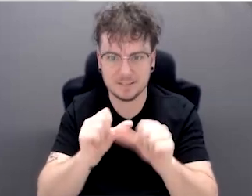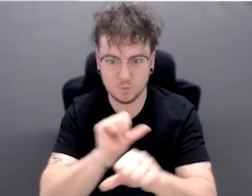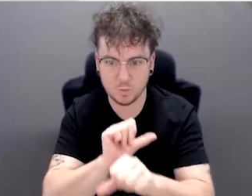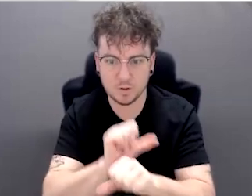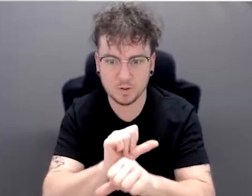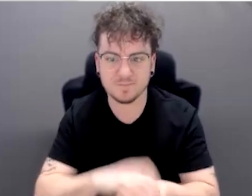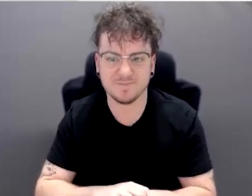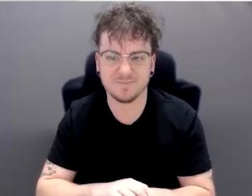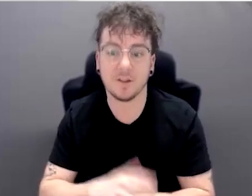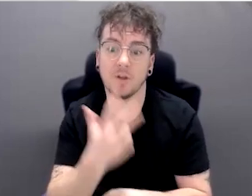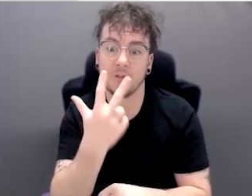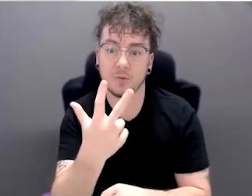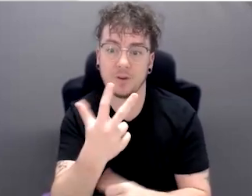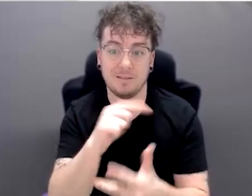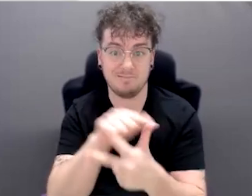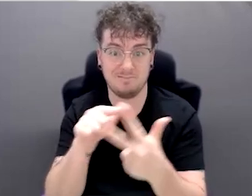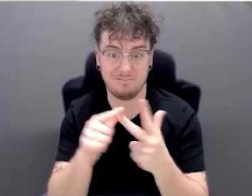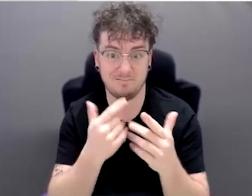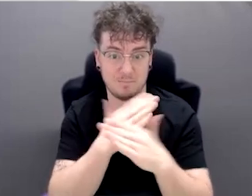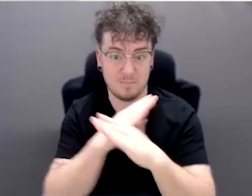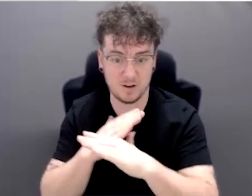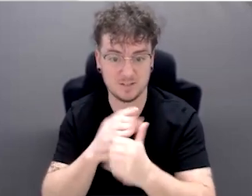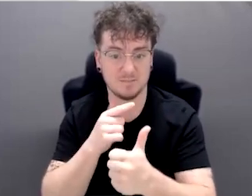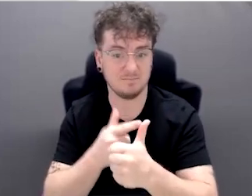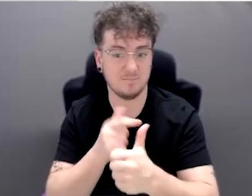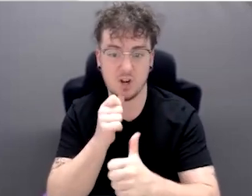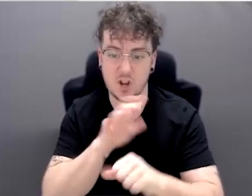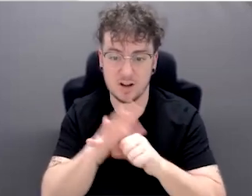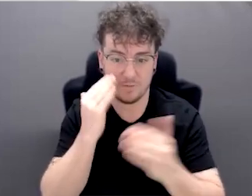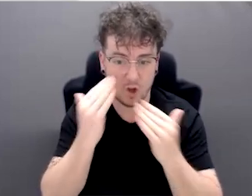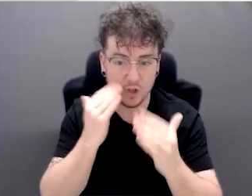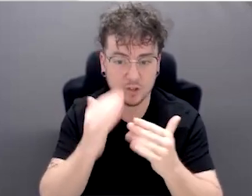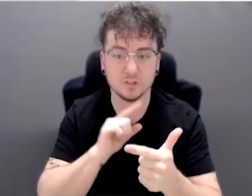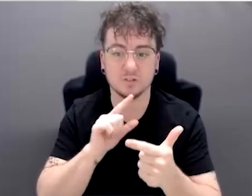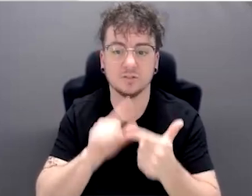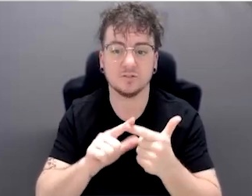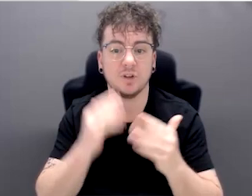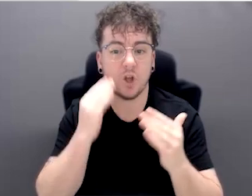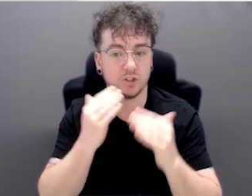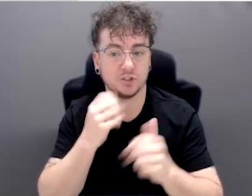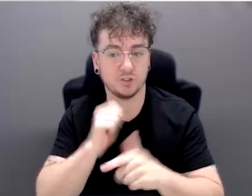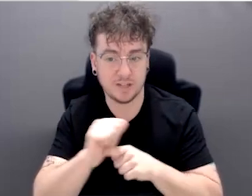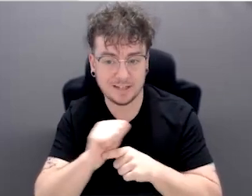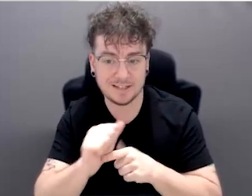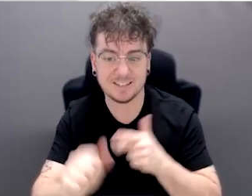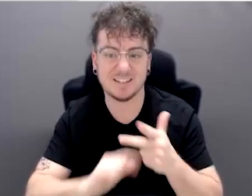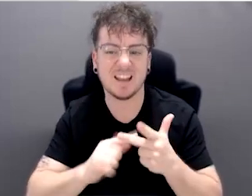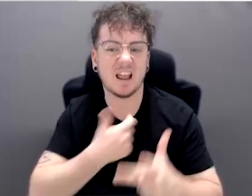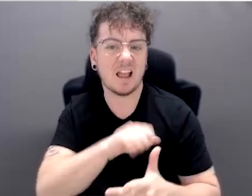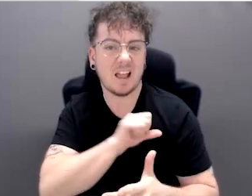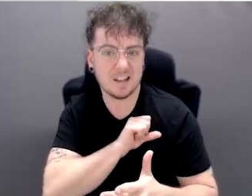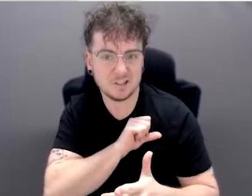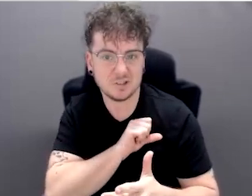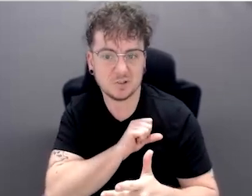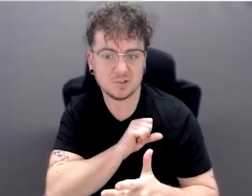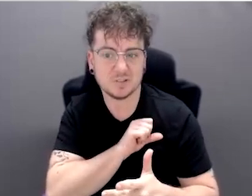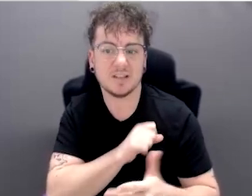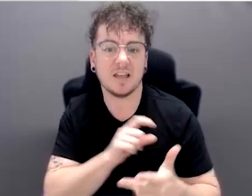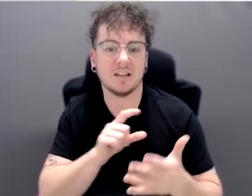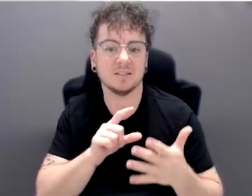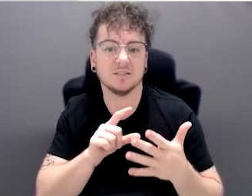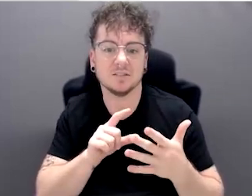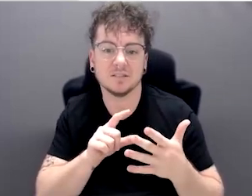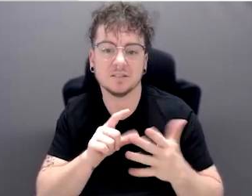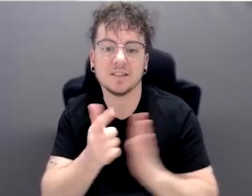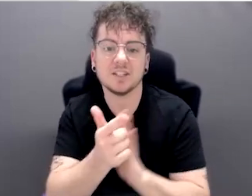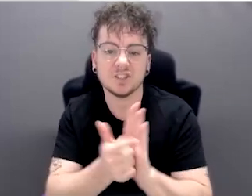awareness, knowledge, and training, attitudinal barriers, and lastly, legislation, policy, and human rights.